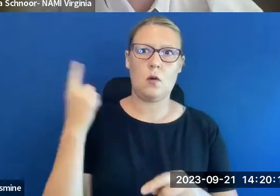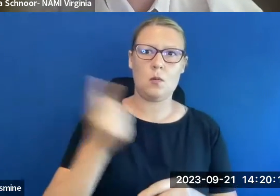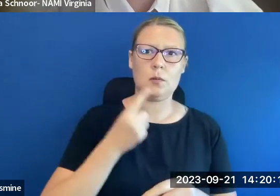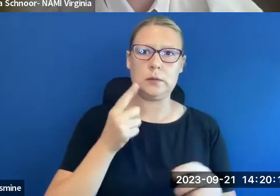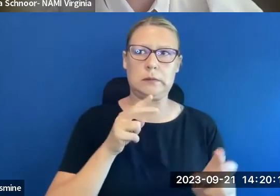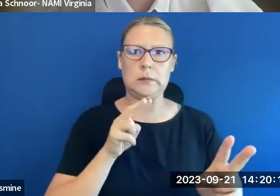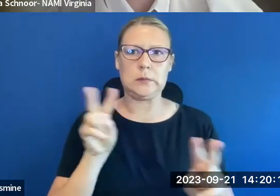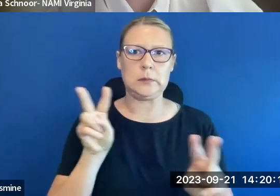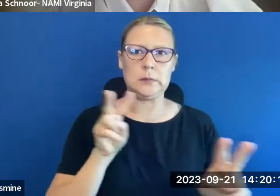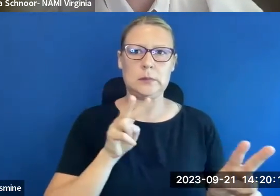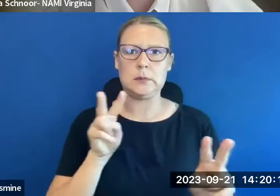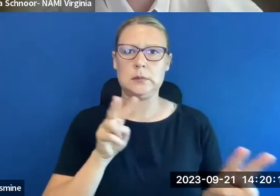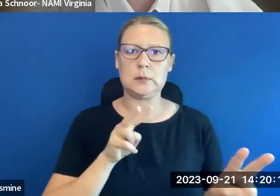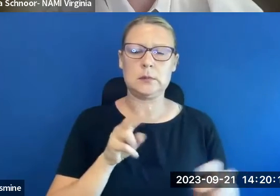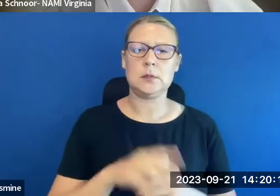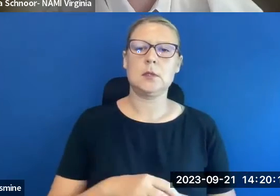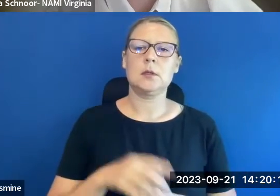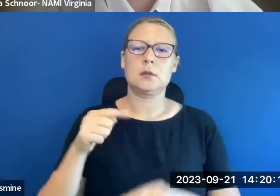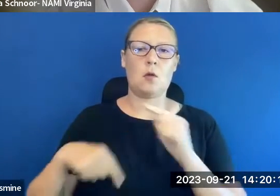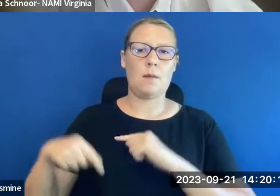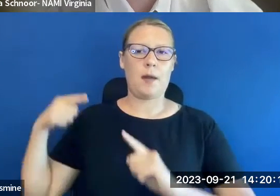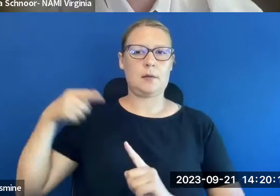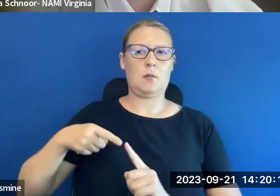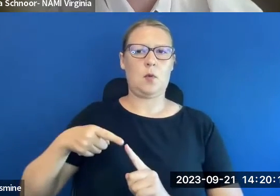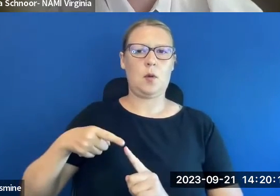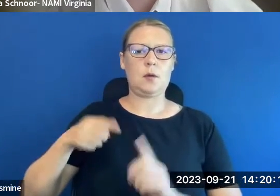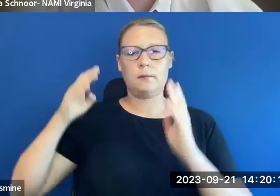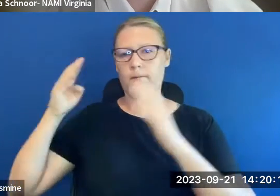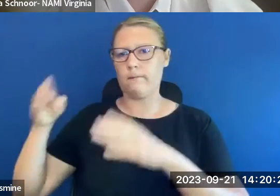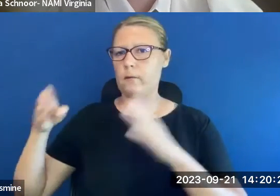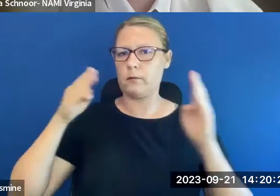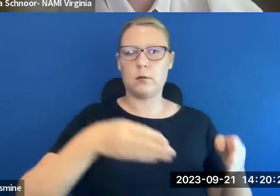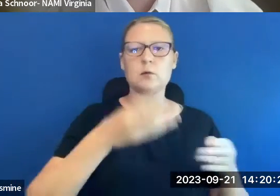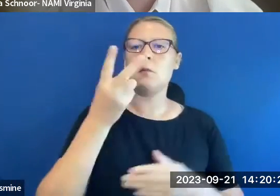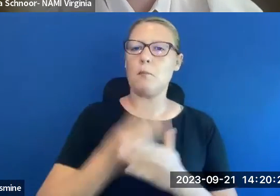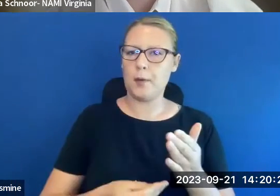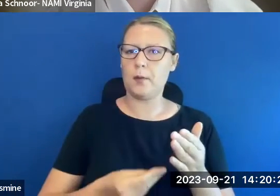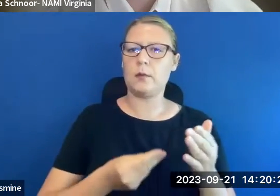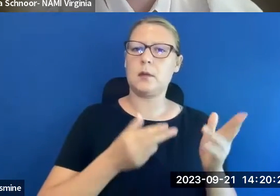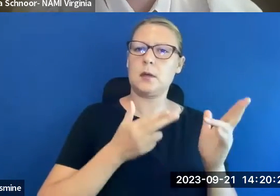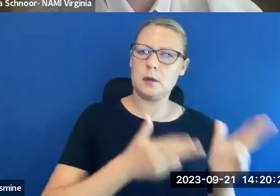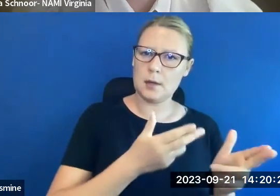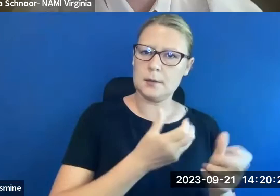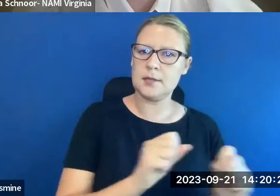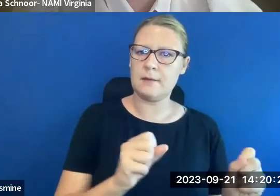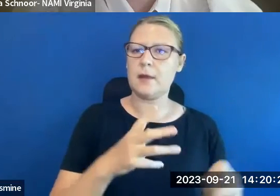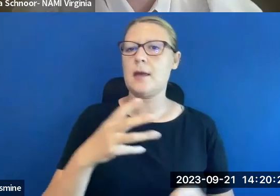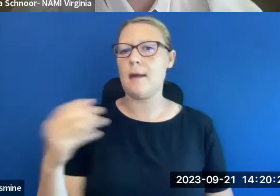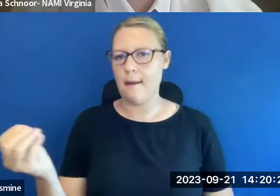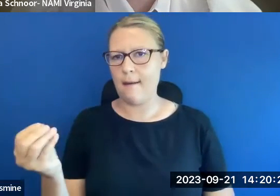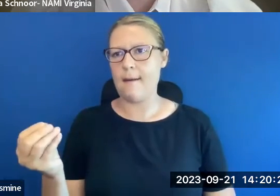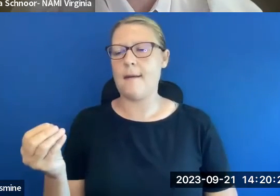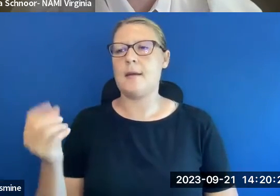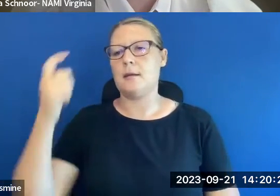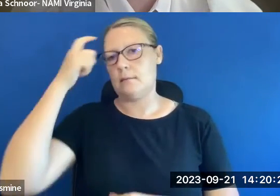I think, just going back to what you're saying, I think that we need to address both sides of the coin to help make a difference. And as far as the impact